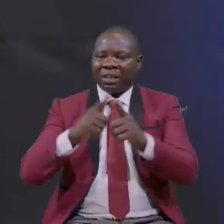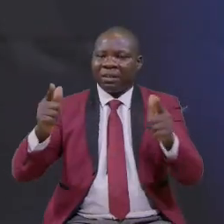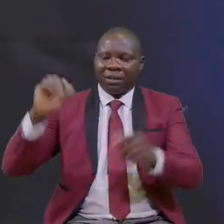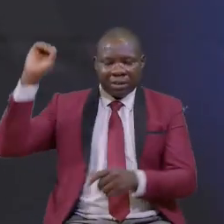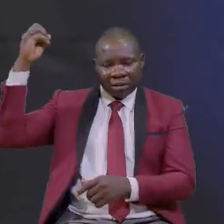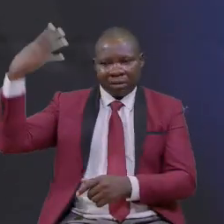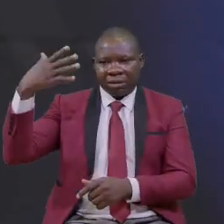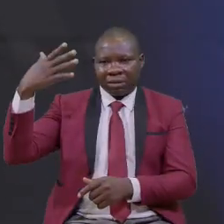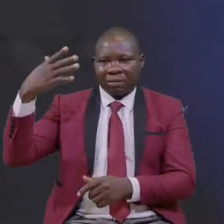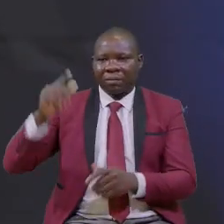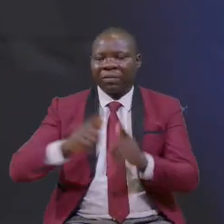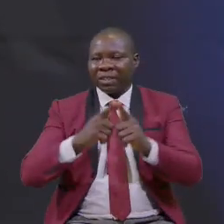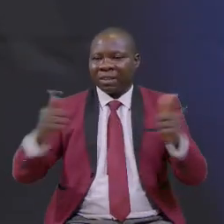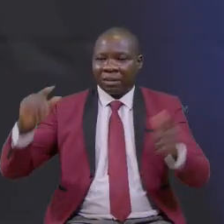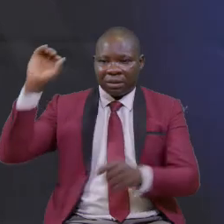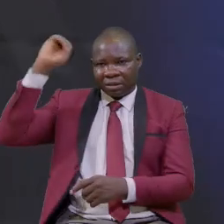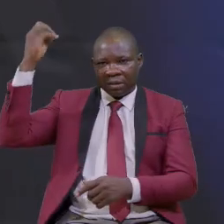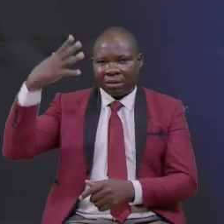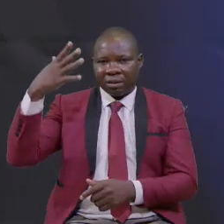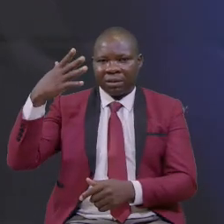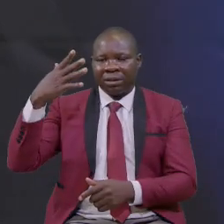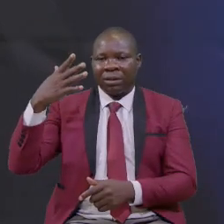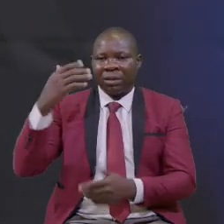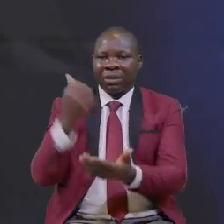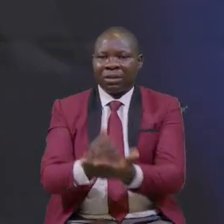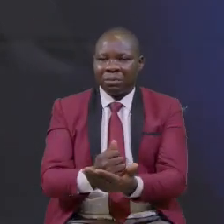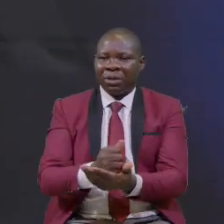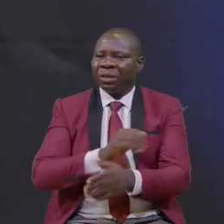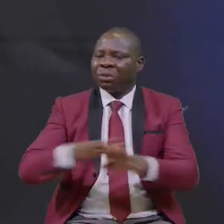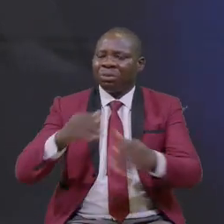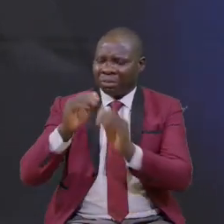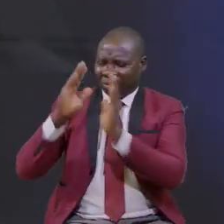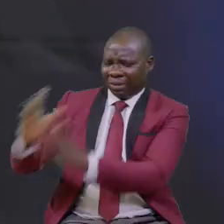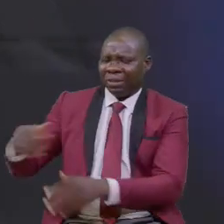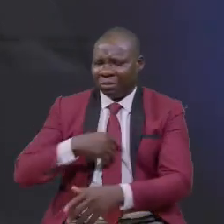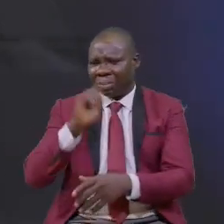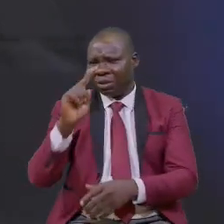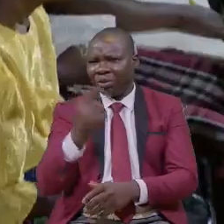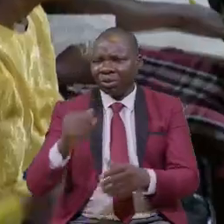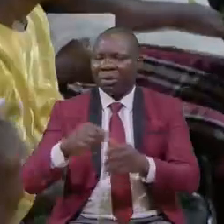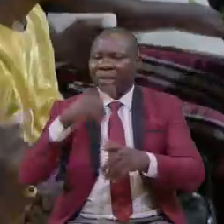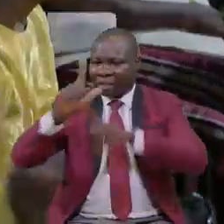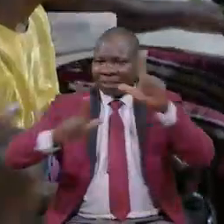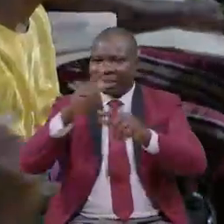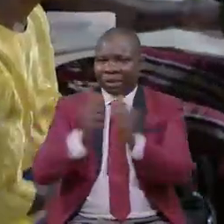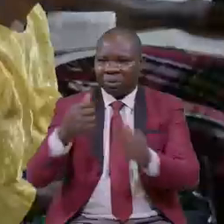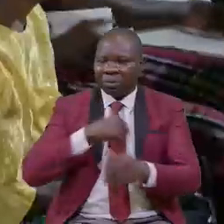grace, great grace. Don't leave me alone, say it with me. Great grace.